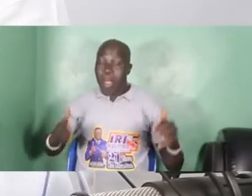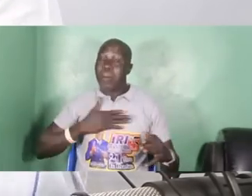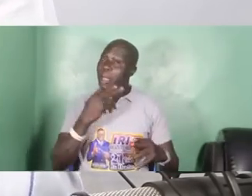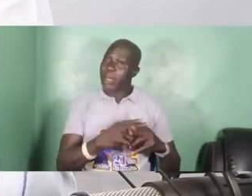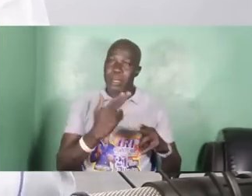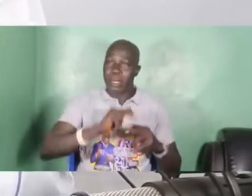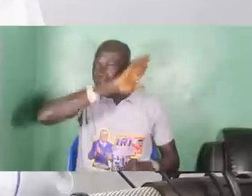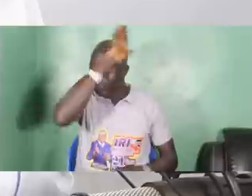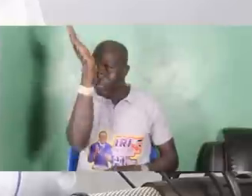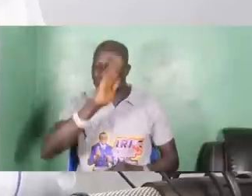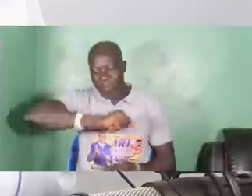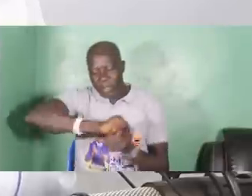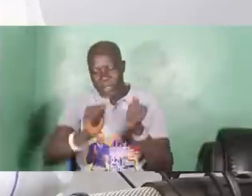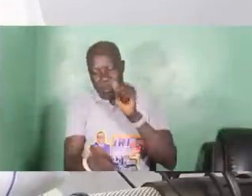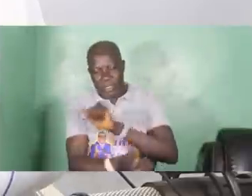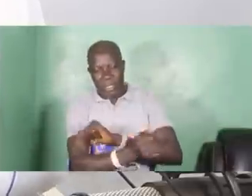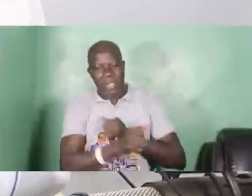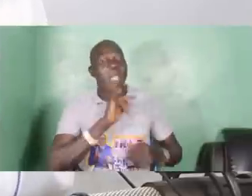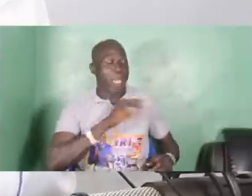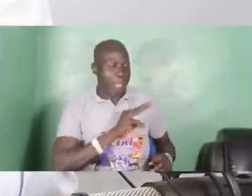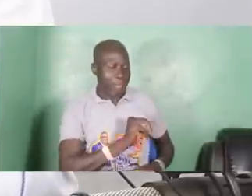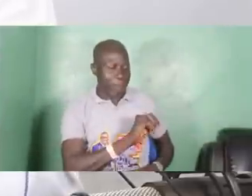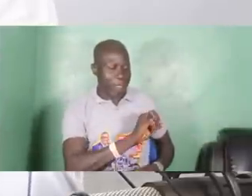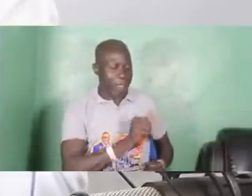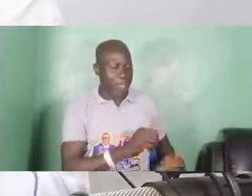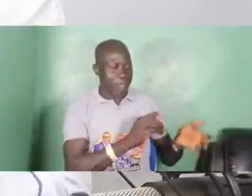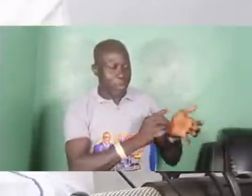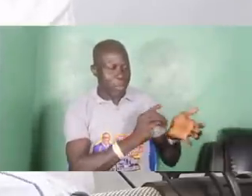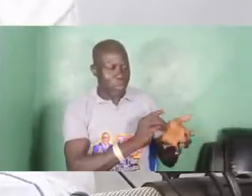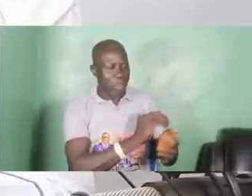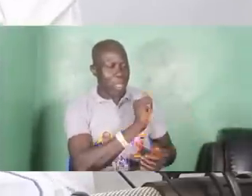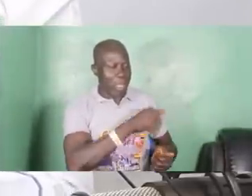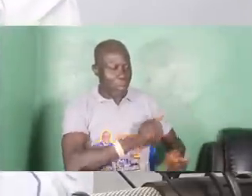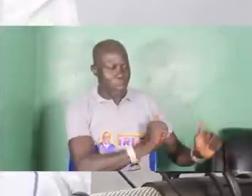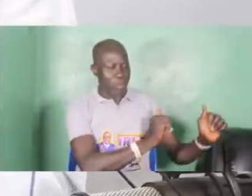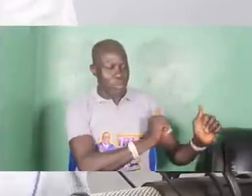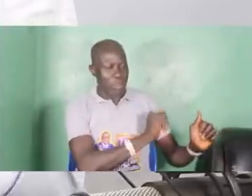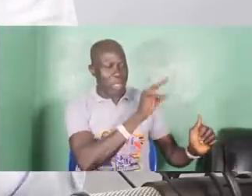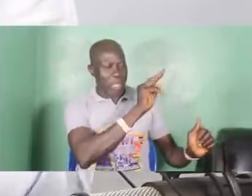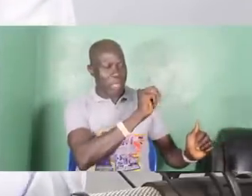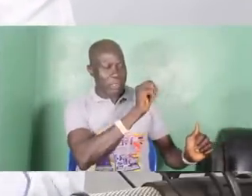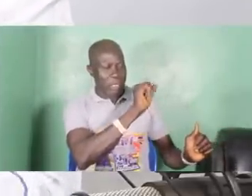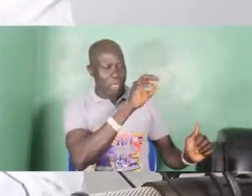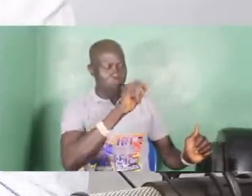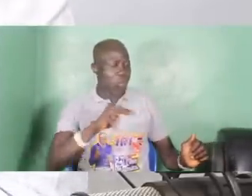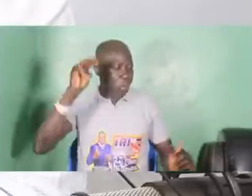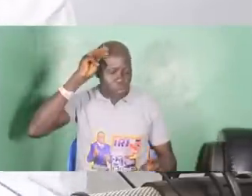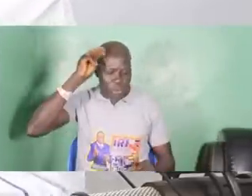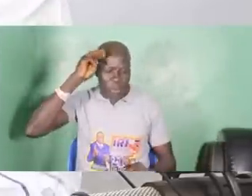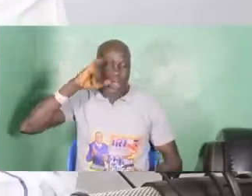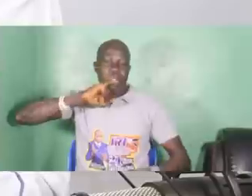alone. Oh, my name never changed. His Eminence, Dr. Apostle, SMO,